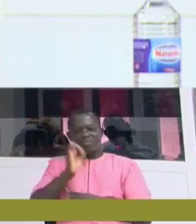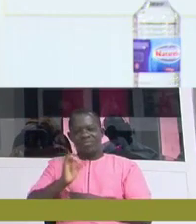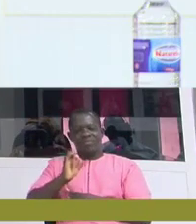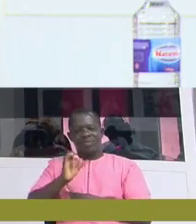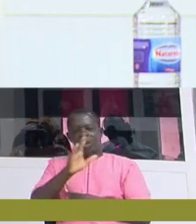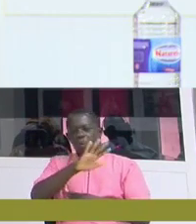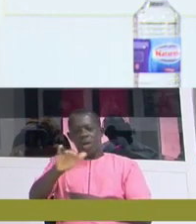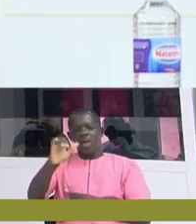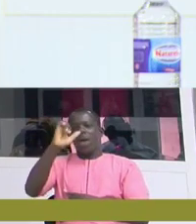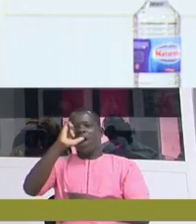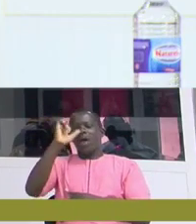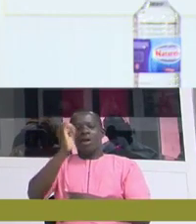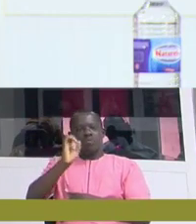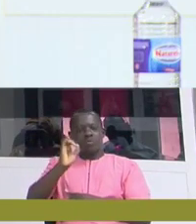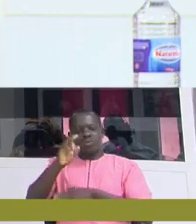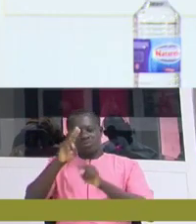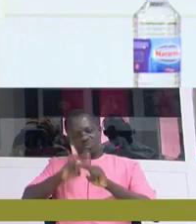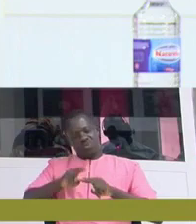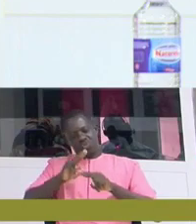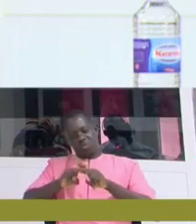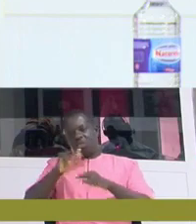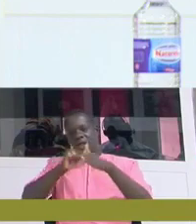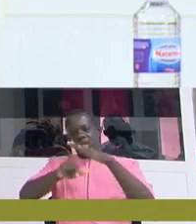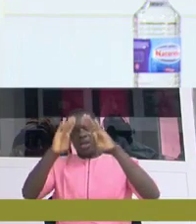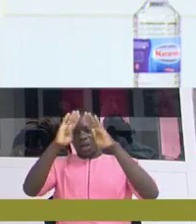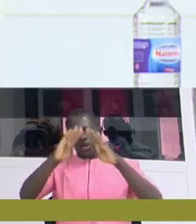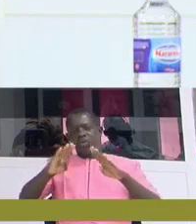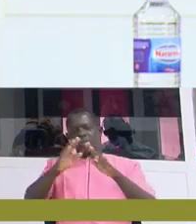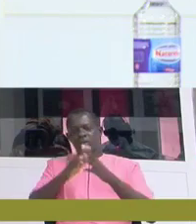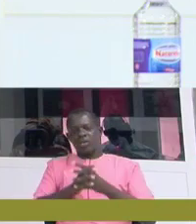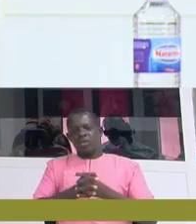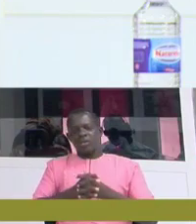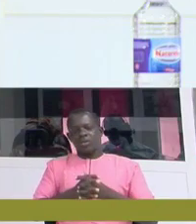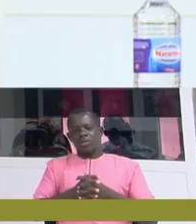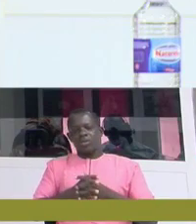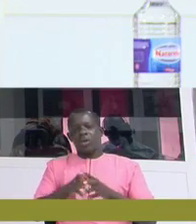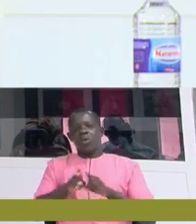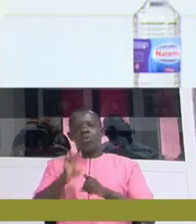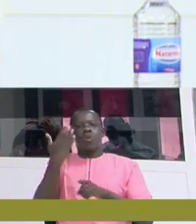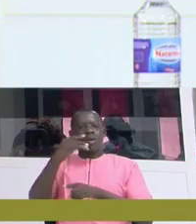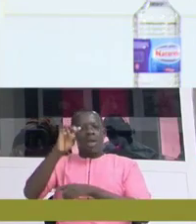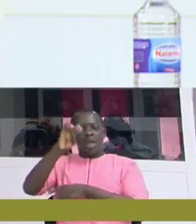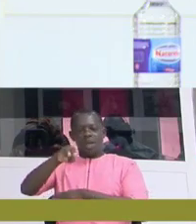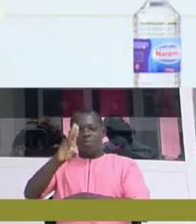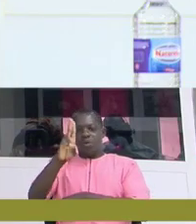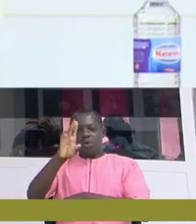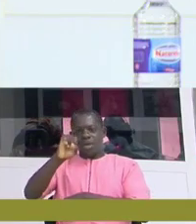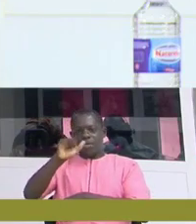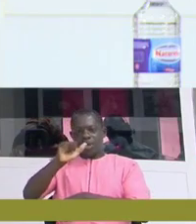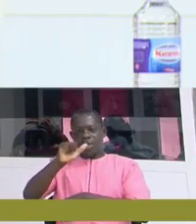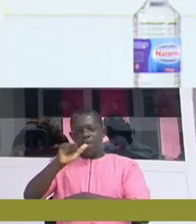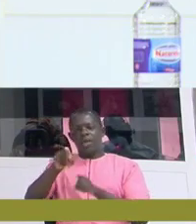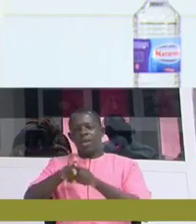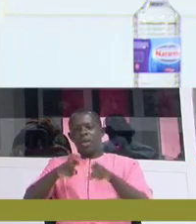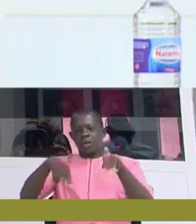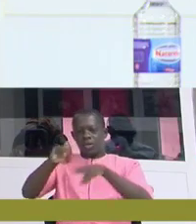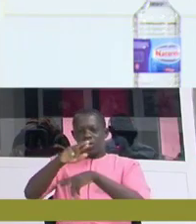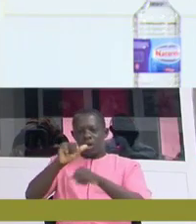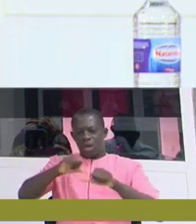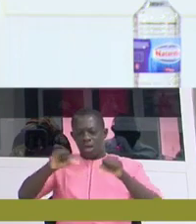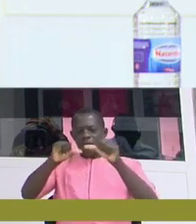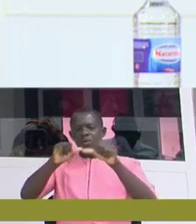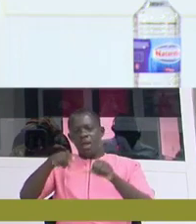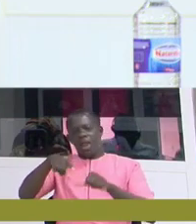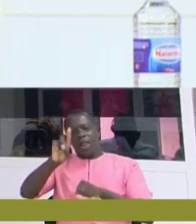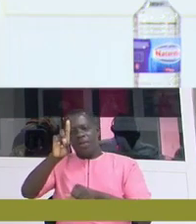Man jiming. I didn't drink water. Mesirim bunkono. I was sitting in the room. Round kabri Musa murtanang. When Musa returned. Round 11, 12 mavang.